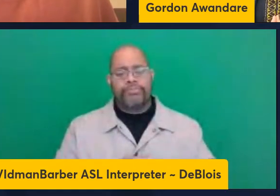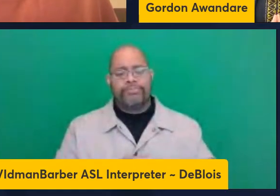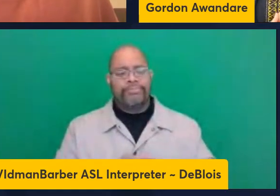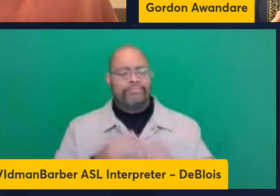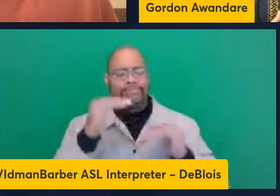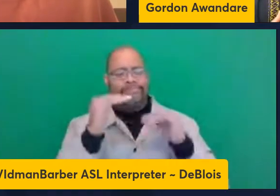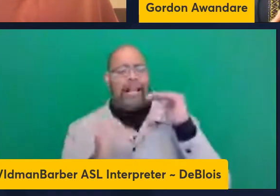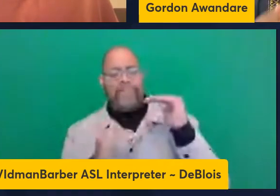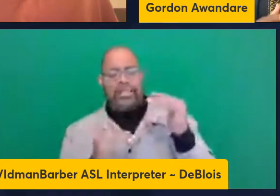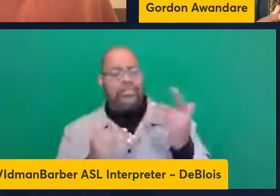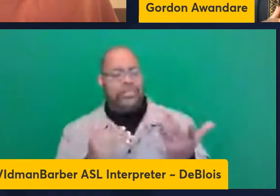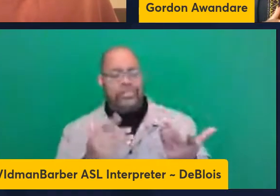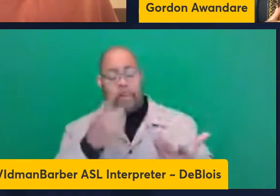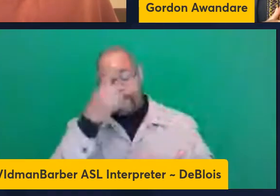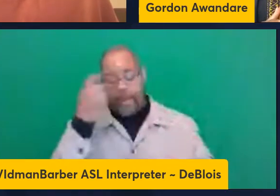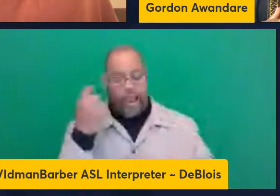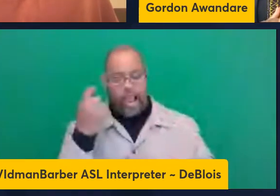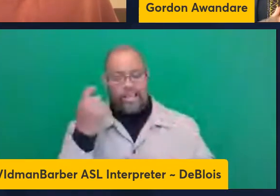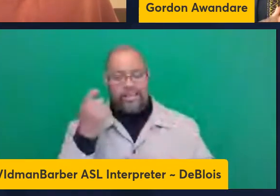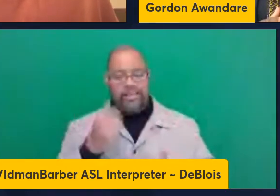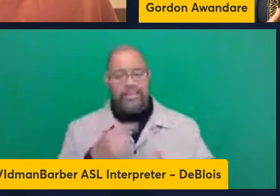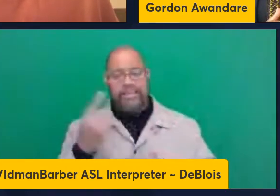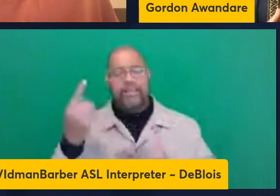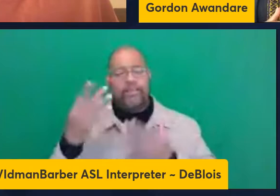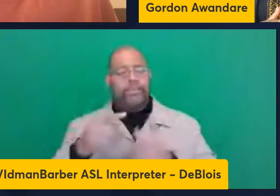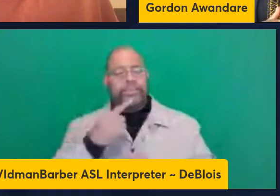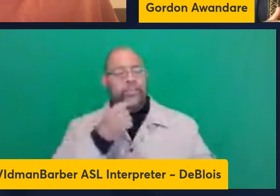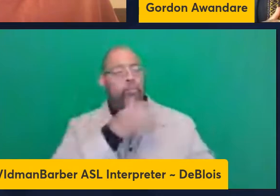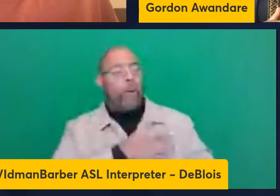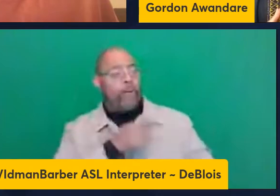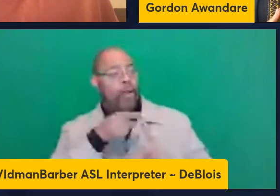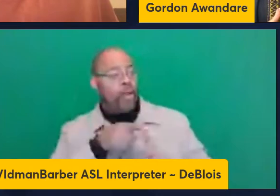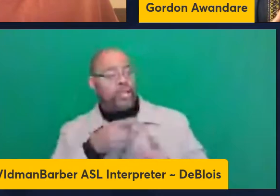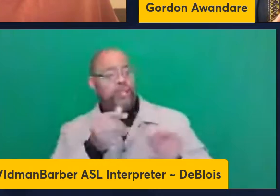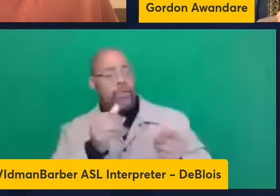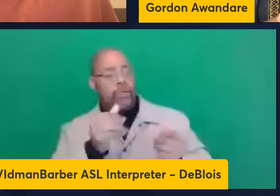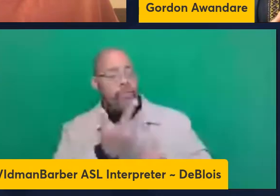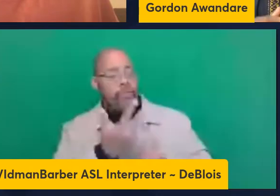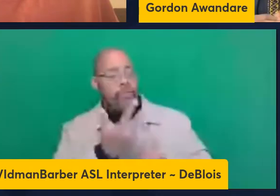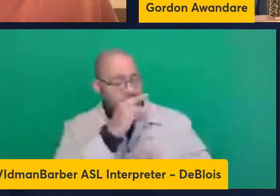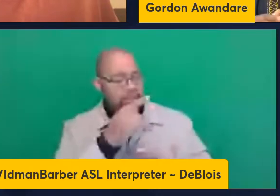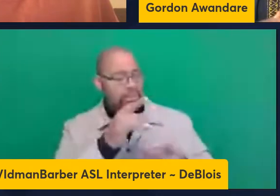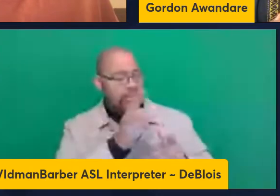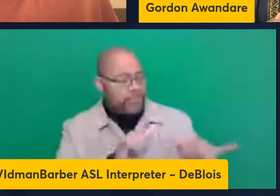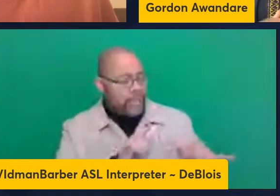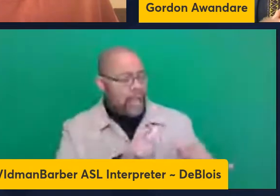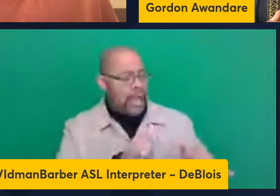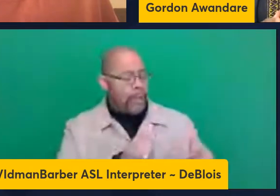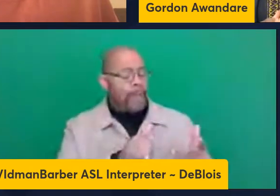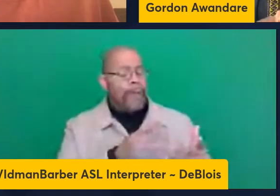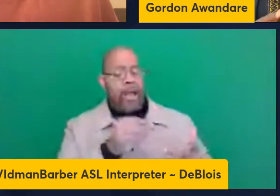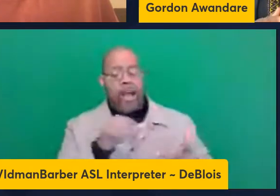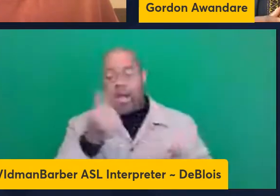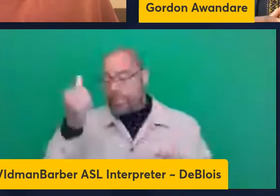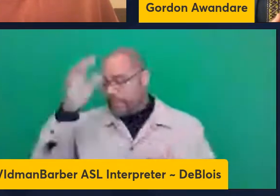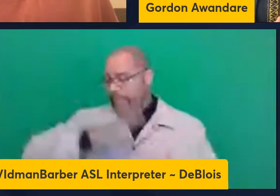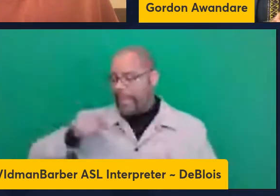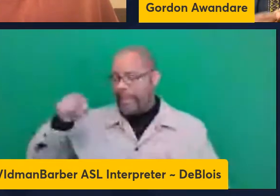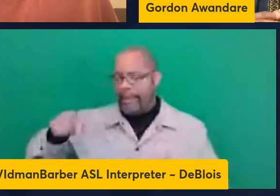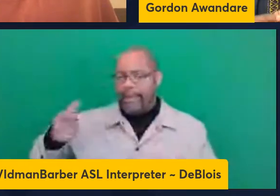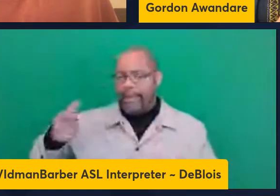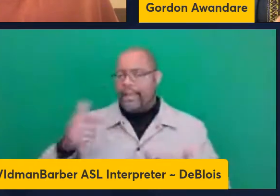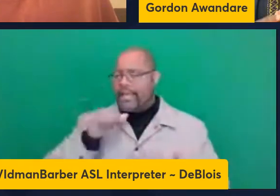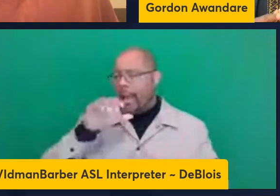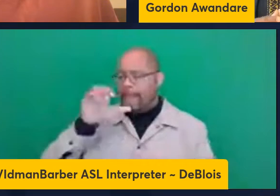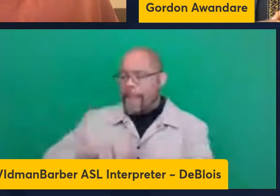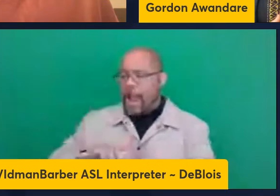disadvantage because somebody is a woman and is dealing with 3 children at the same time, and the other is a man who is not